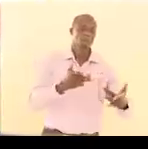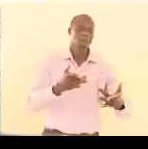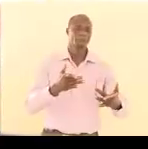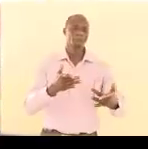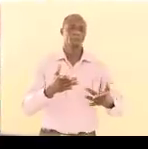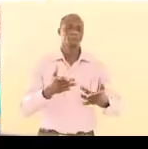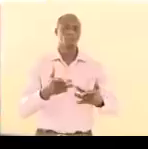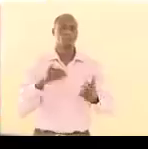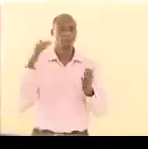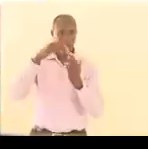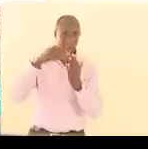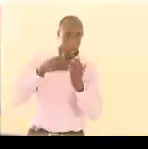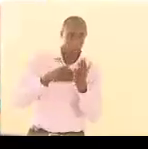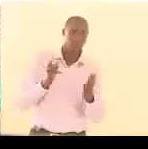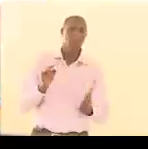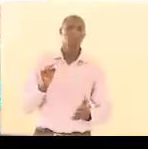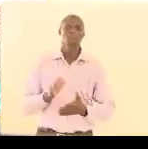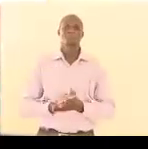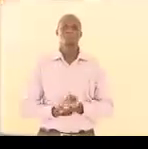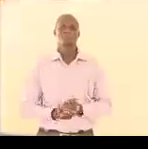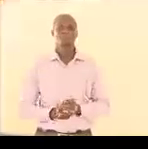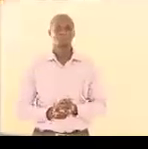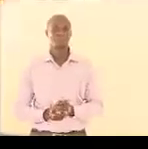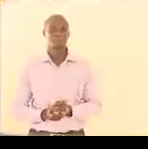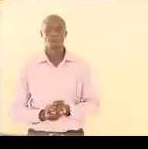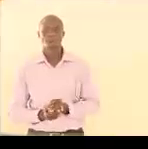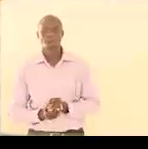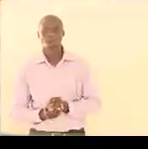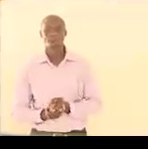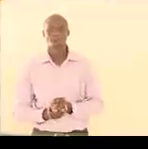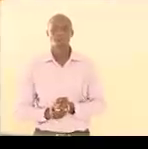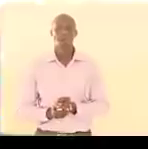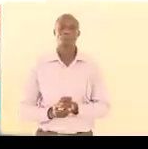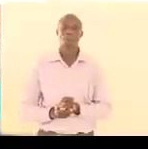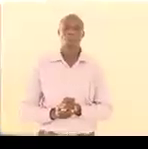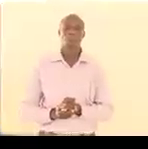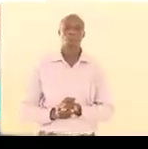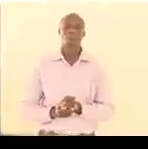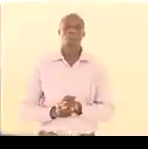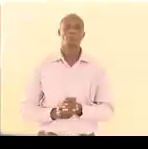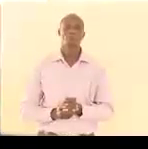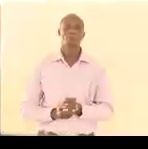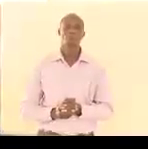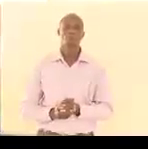mercies. And I listed them. You listed them? Yes, sir. What are they?